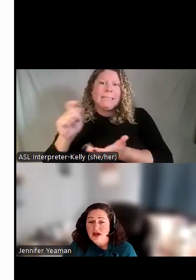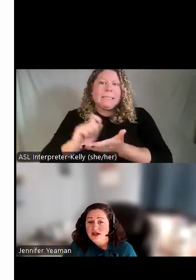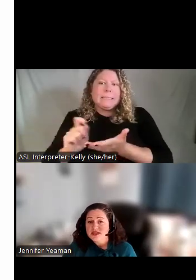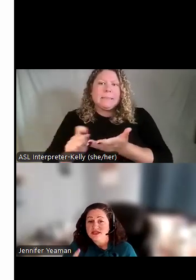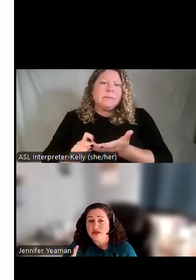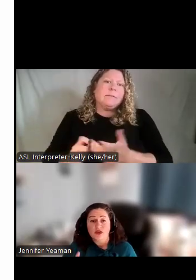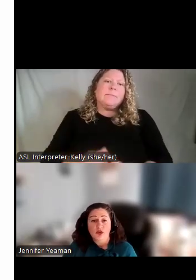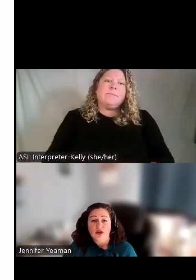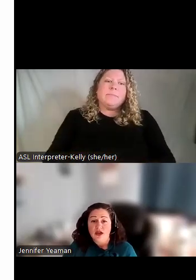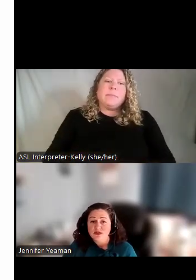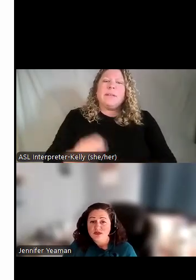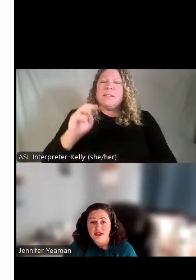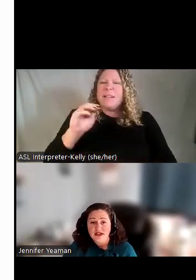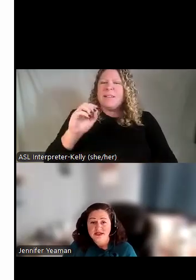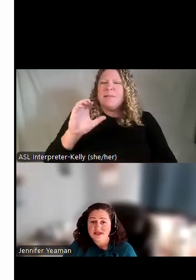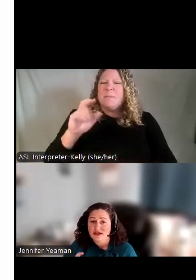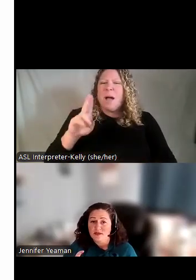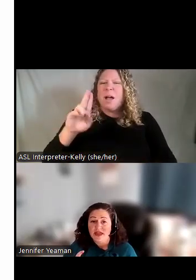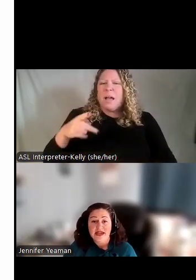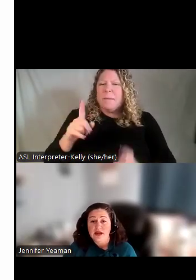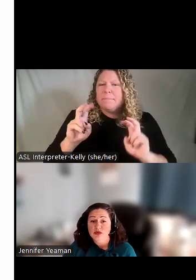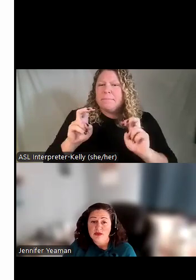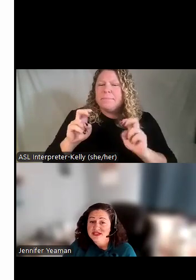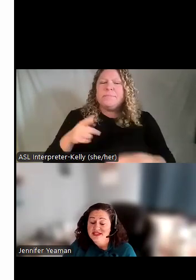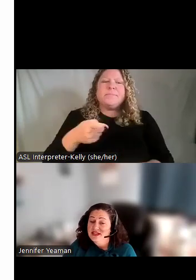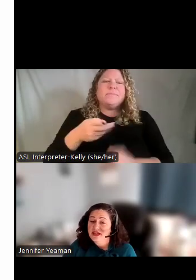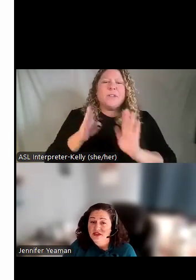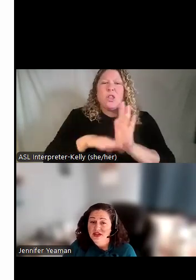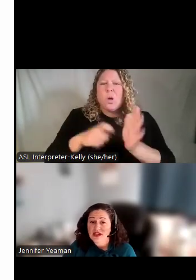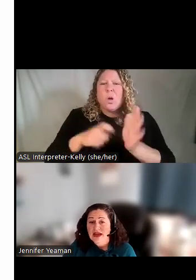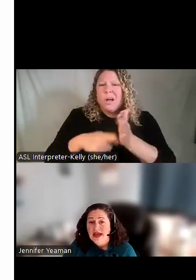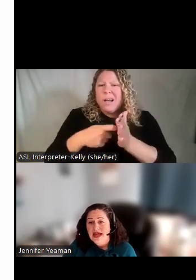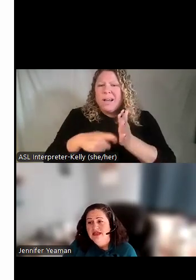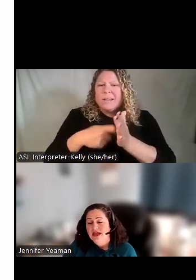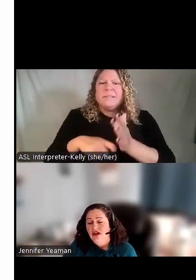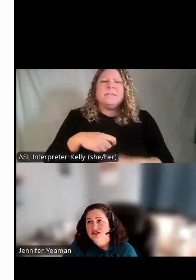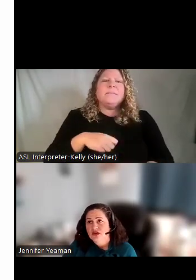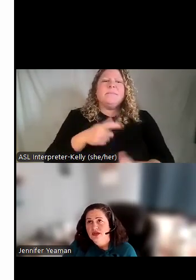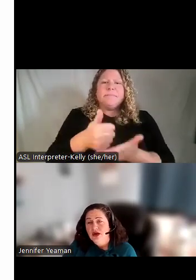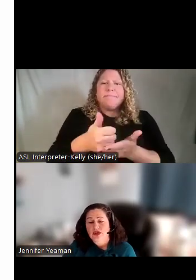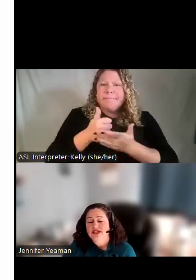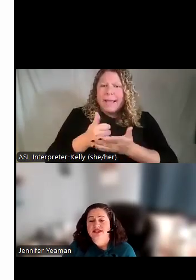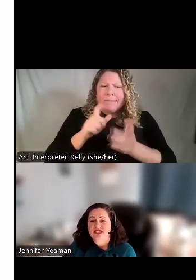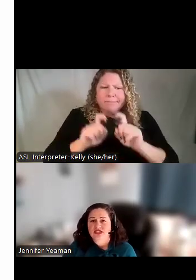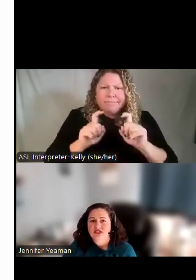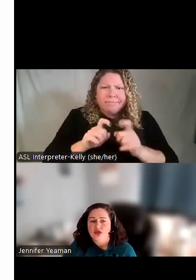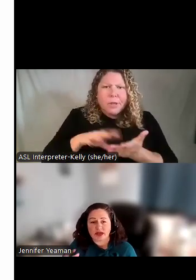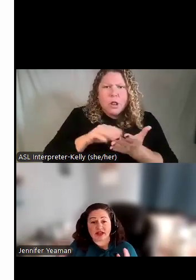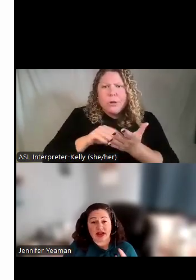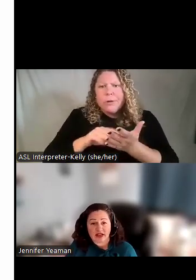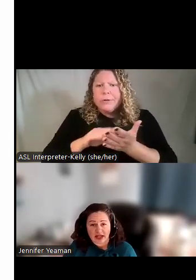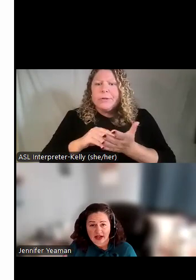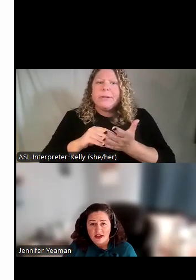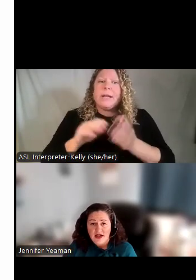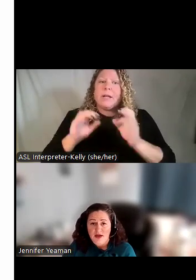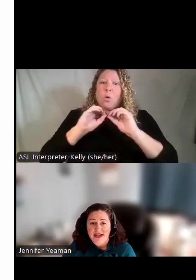are mock-ups. They're lower cost products. They enable rapid testing and learning. And they also allow organizations to